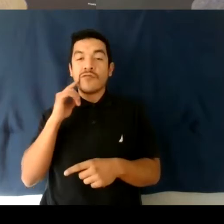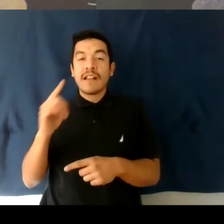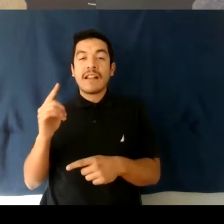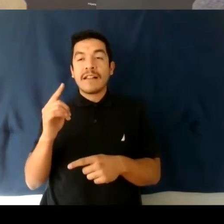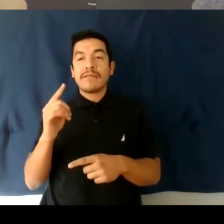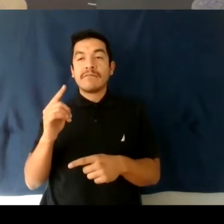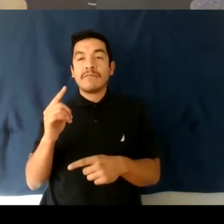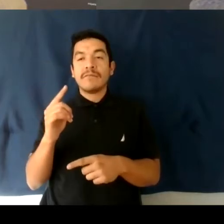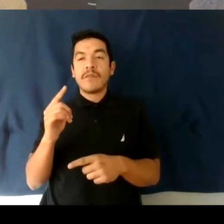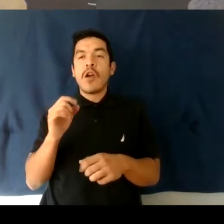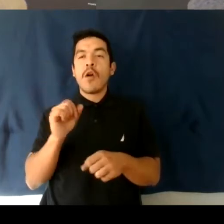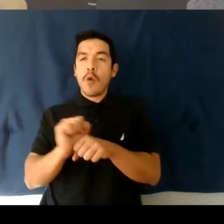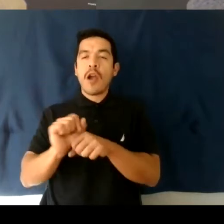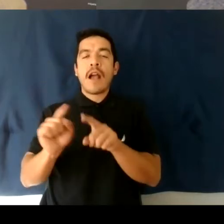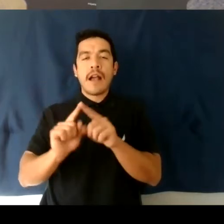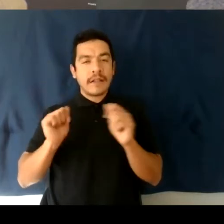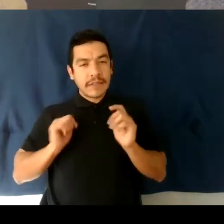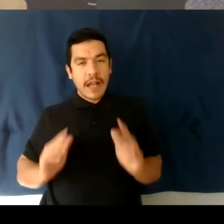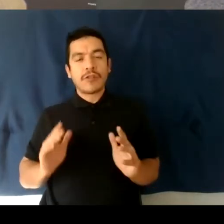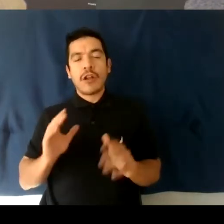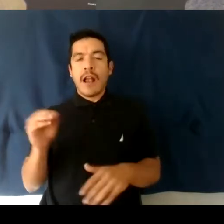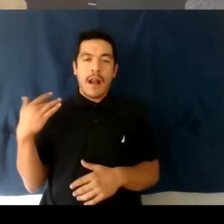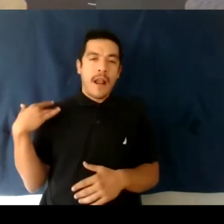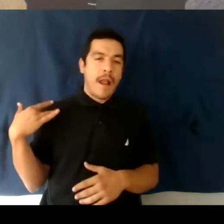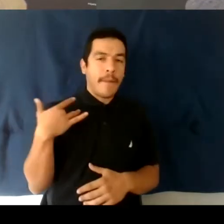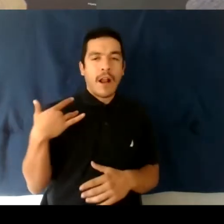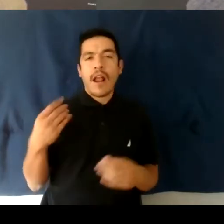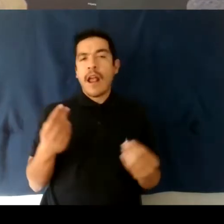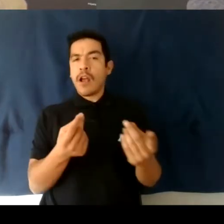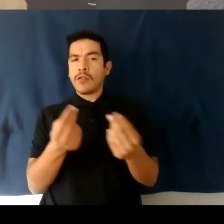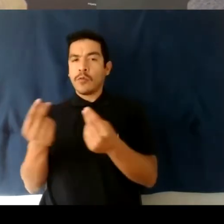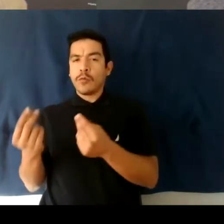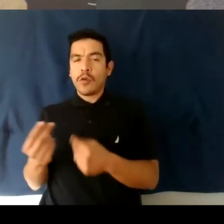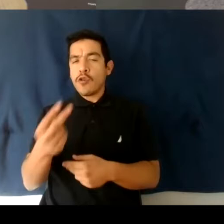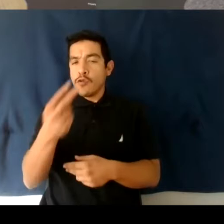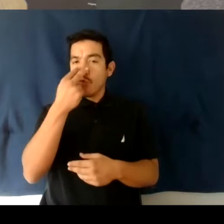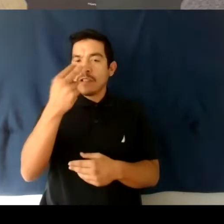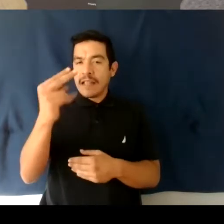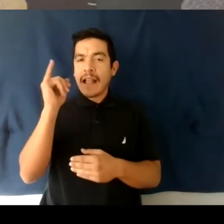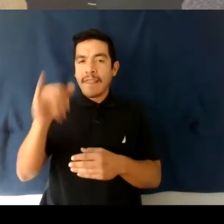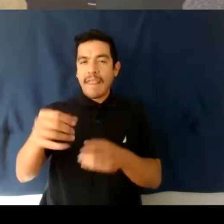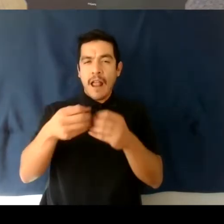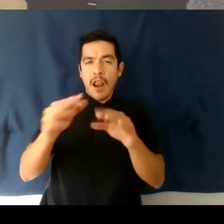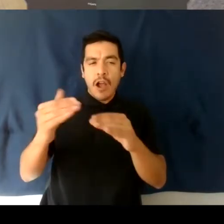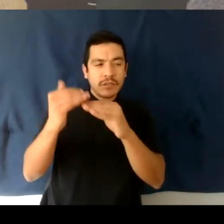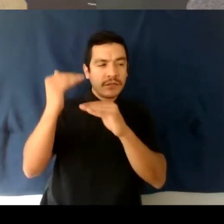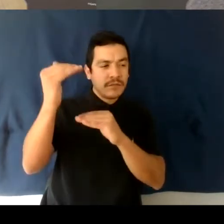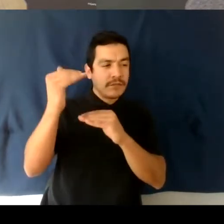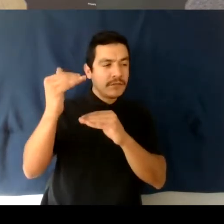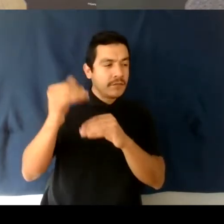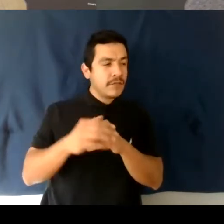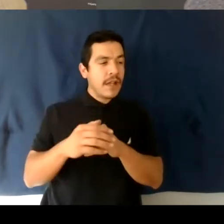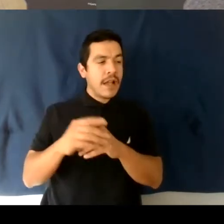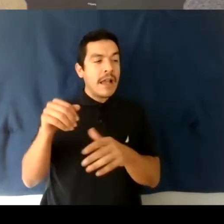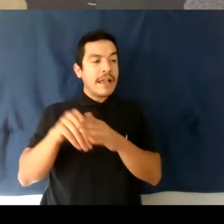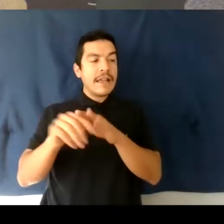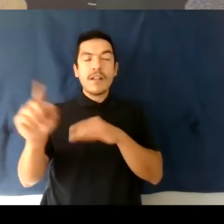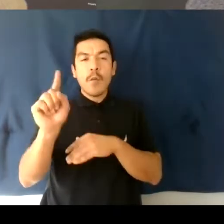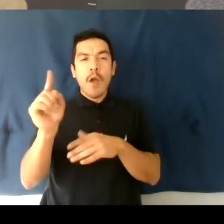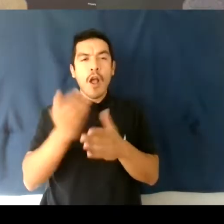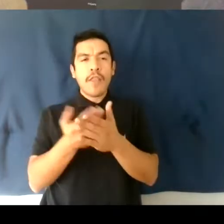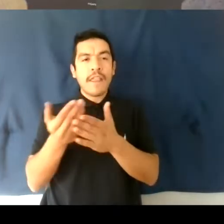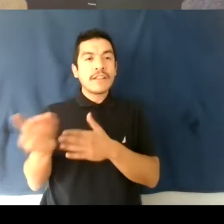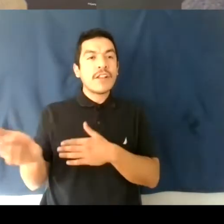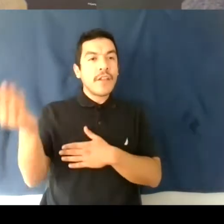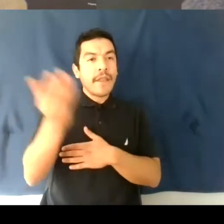a model and doing all those things, you see the gaps. You see the gaps in where things exist. And